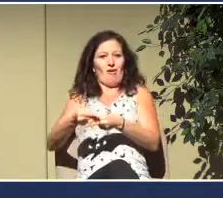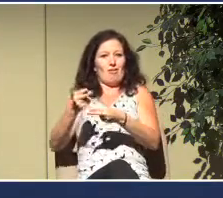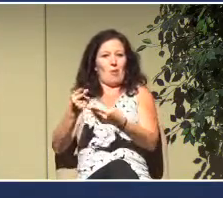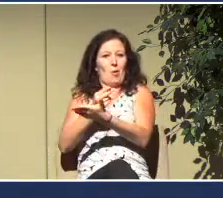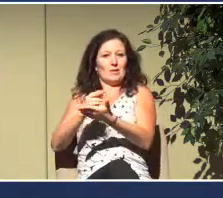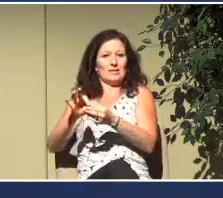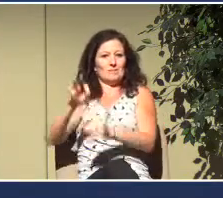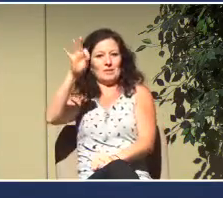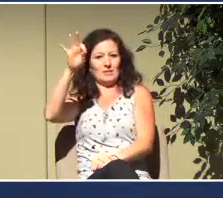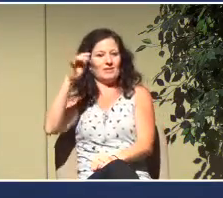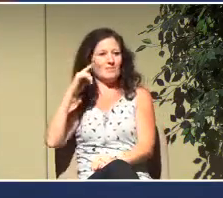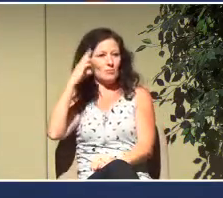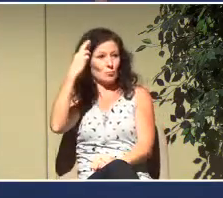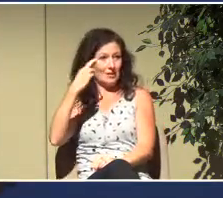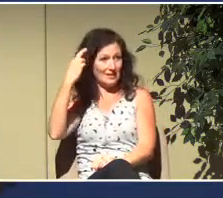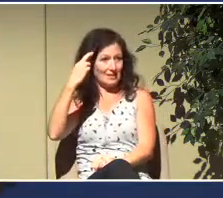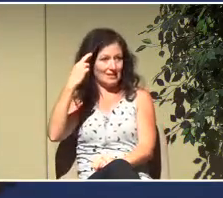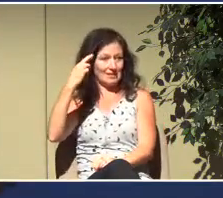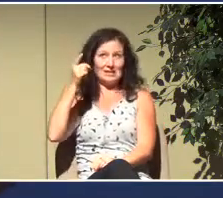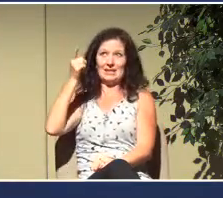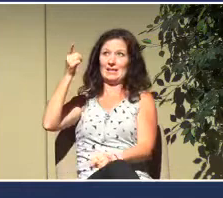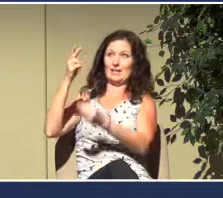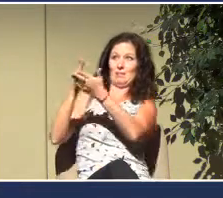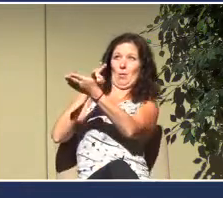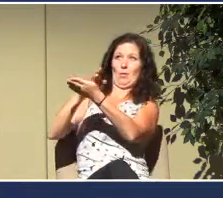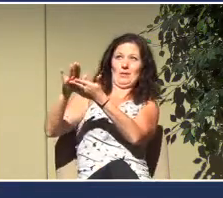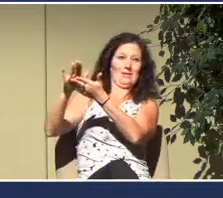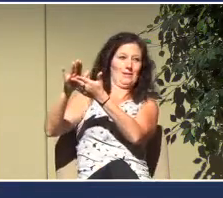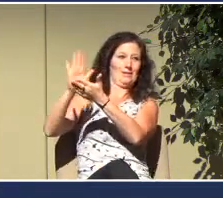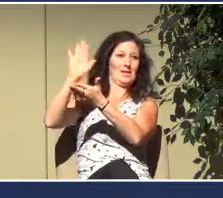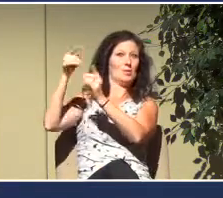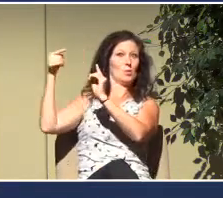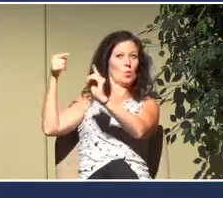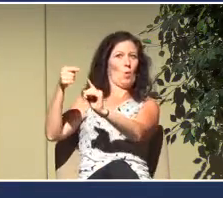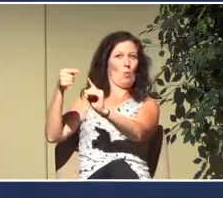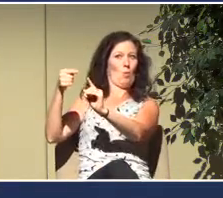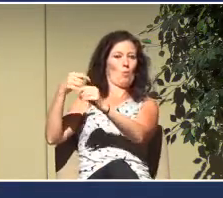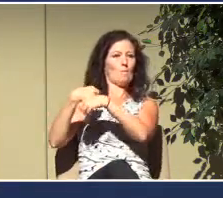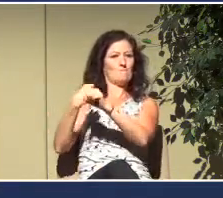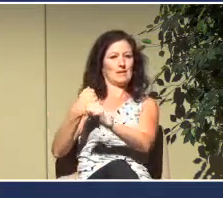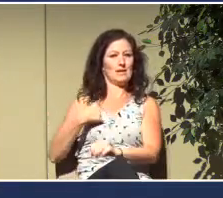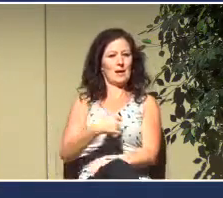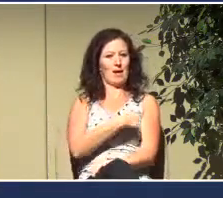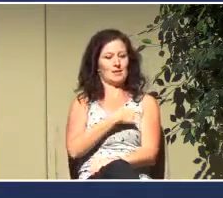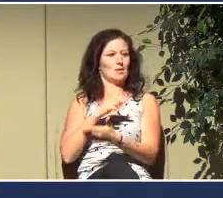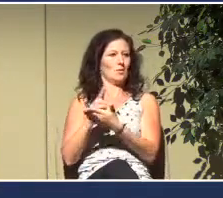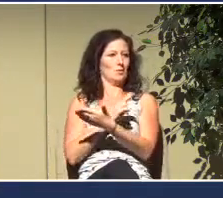and his aim is to make us holy. So let me show you what I mean.